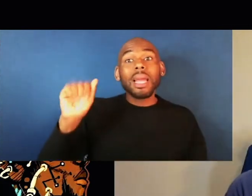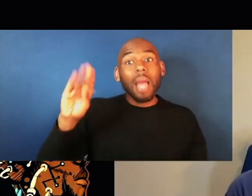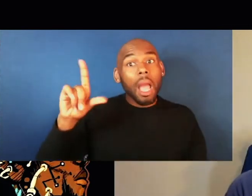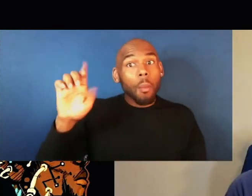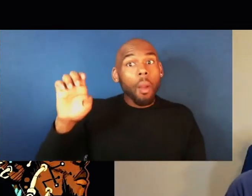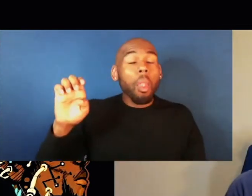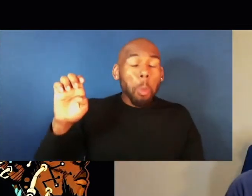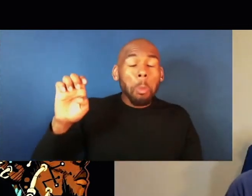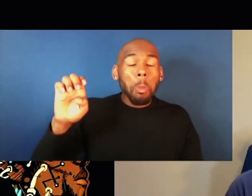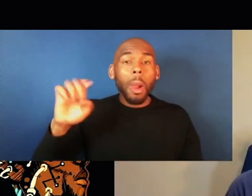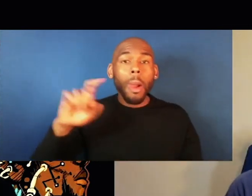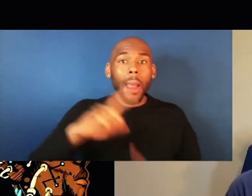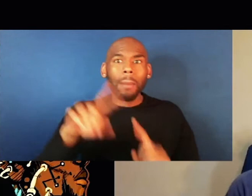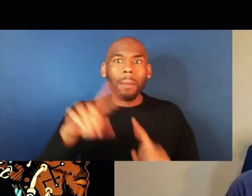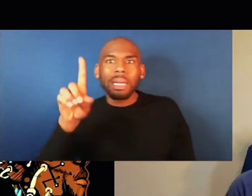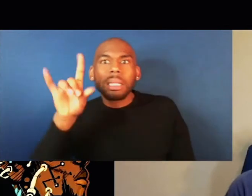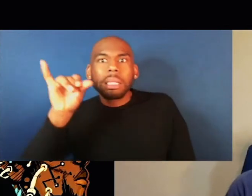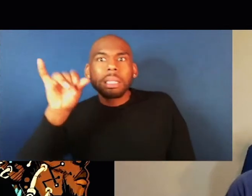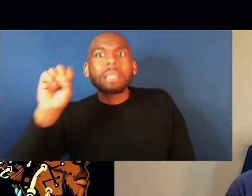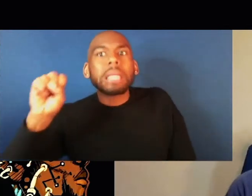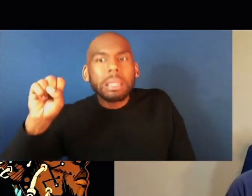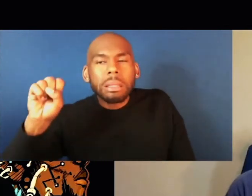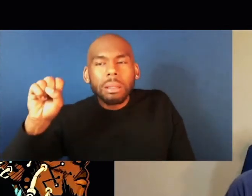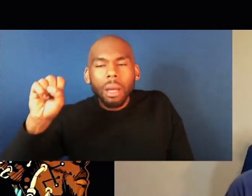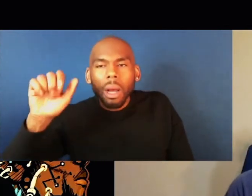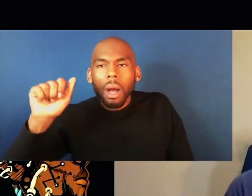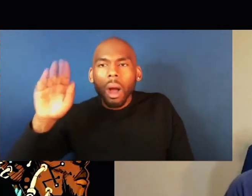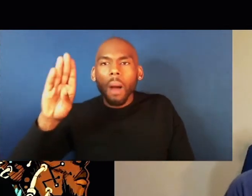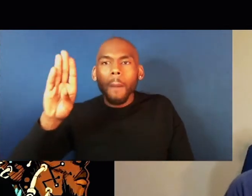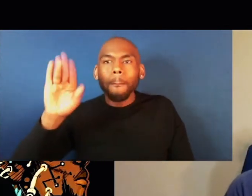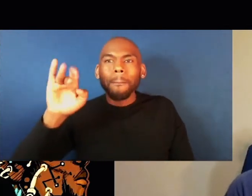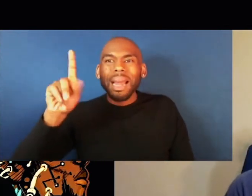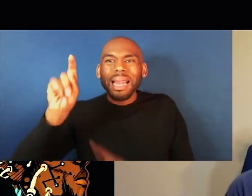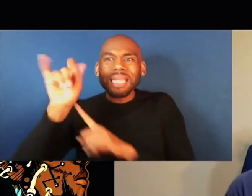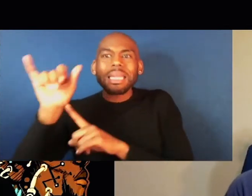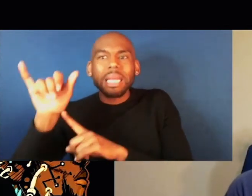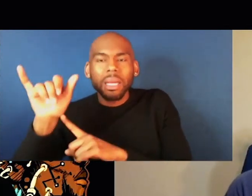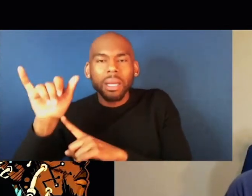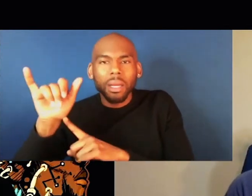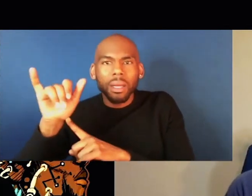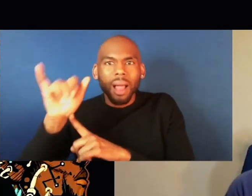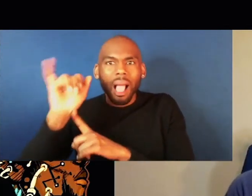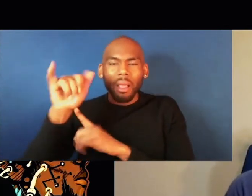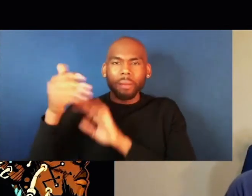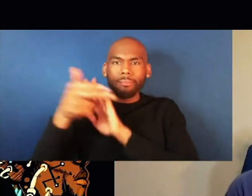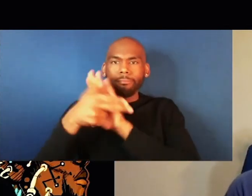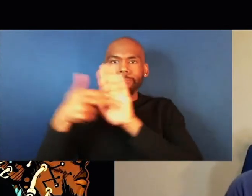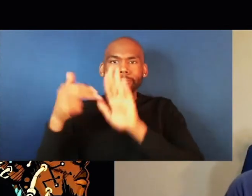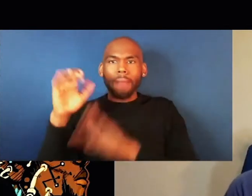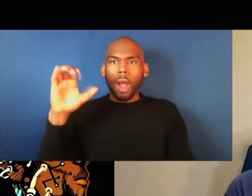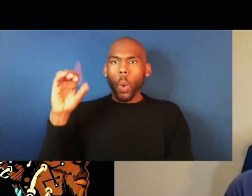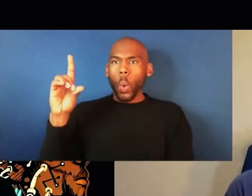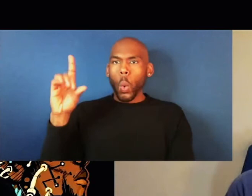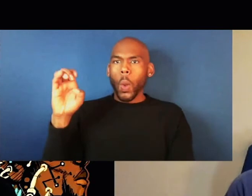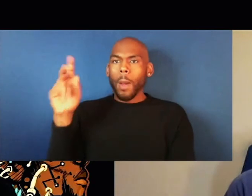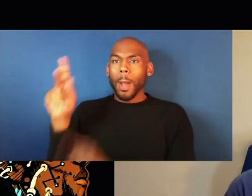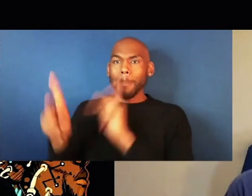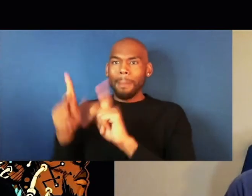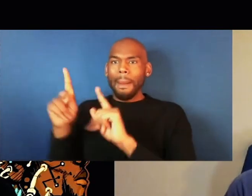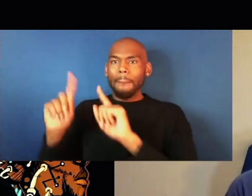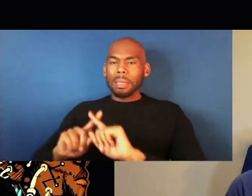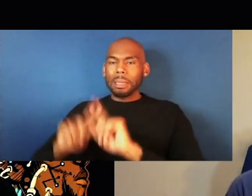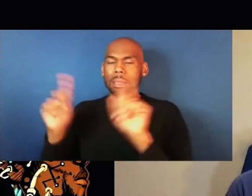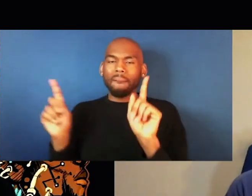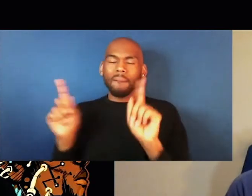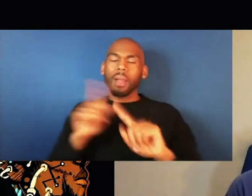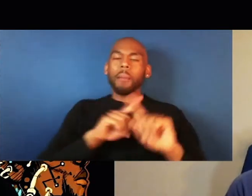abled is better to me, but, you know, having a disability, it to me, it actually, you know, it codes people differently, you know,